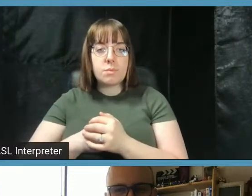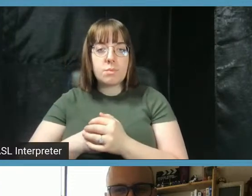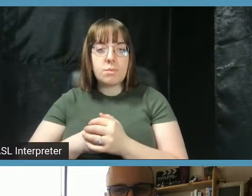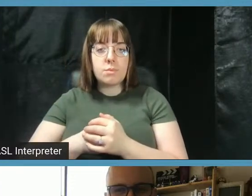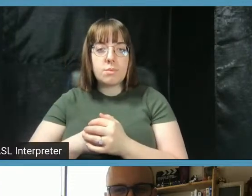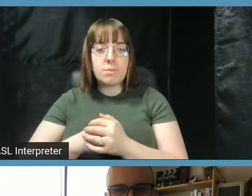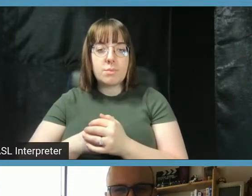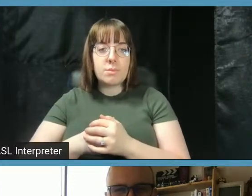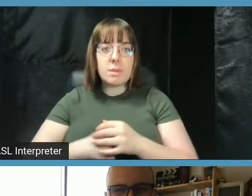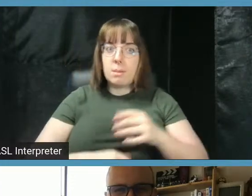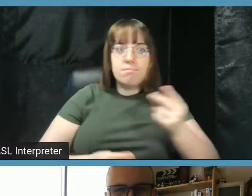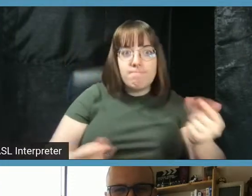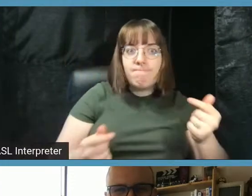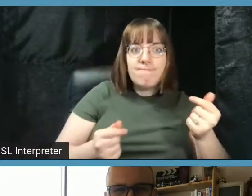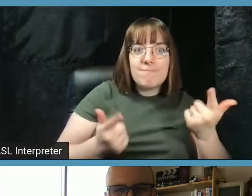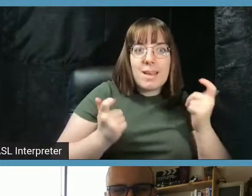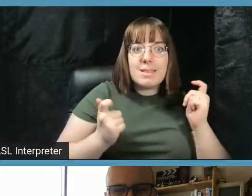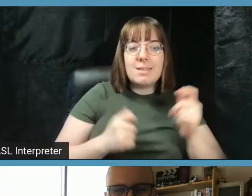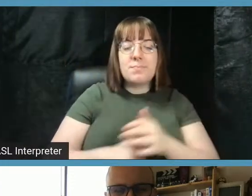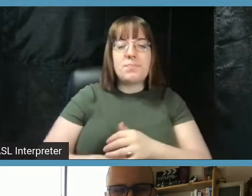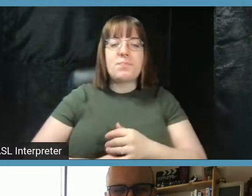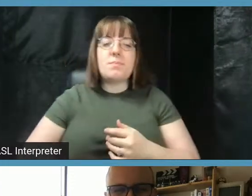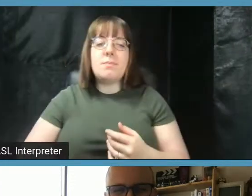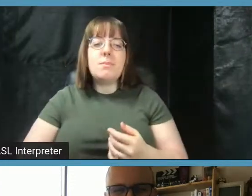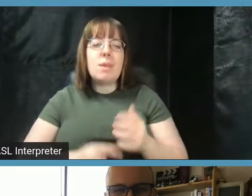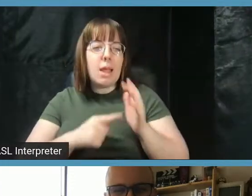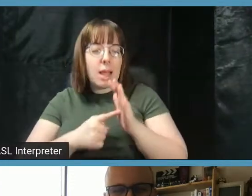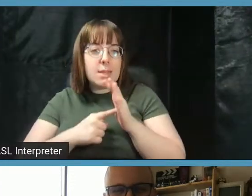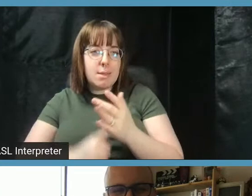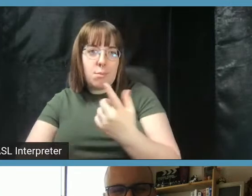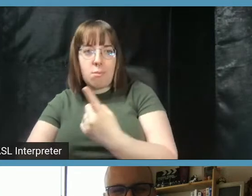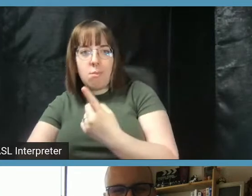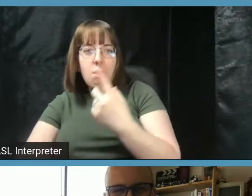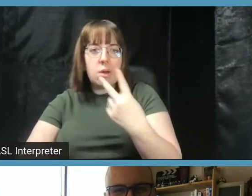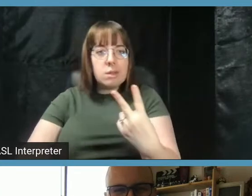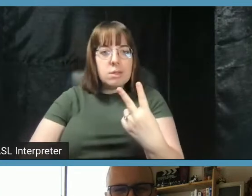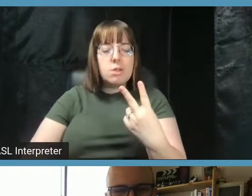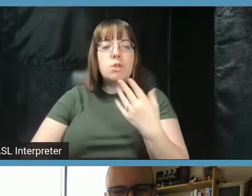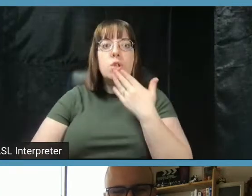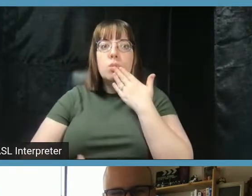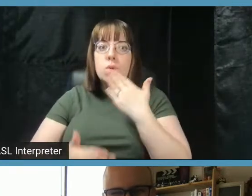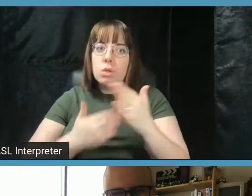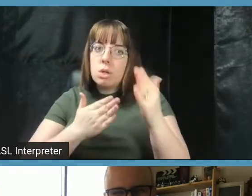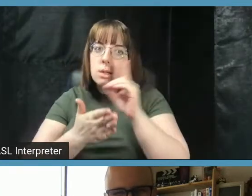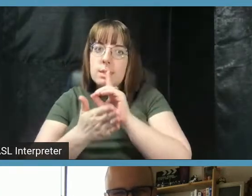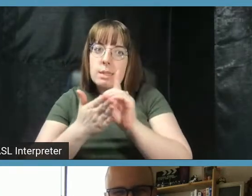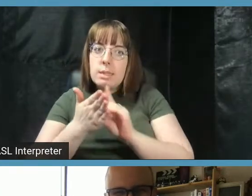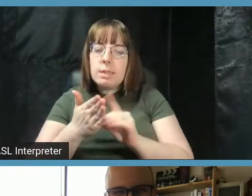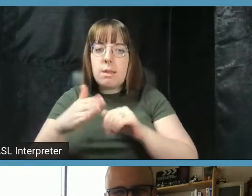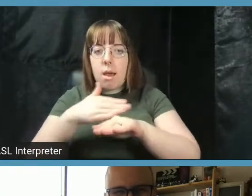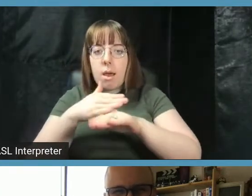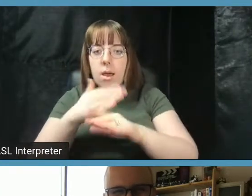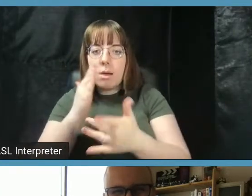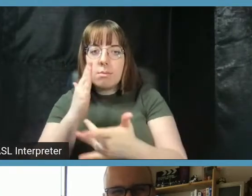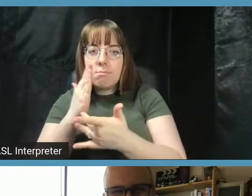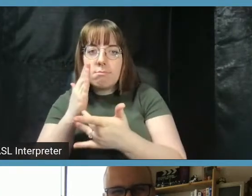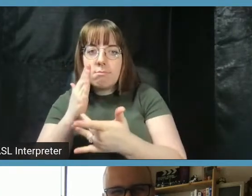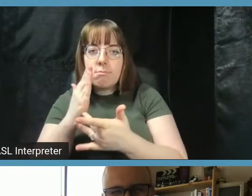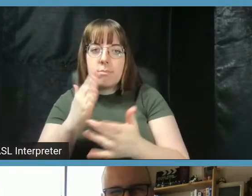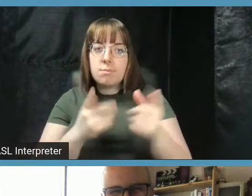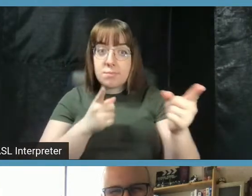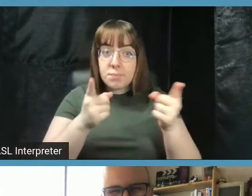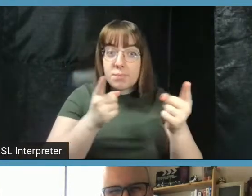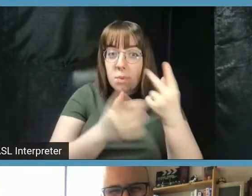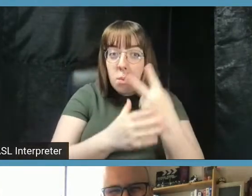Lightning round. Right. Can you give an example or two of well-designed, accessible websites? I think it would be interesting to hear from each of you.